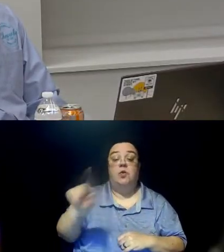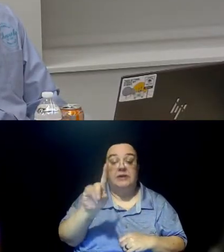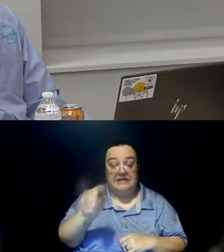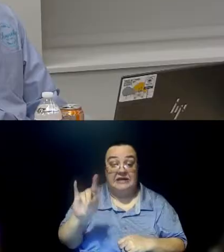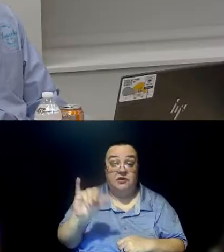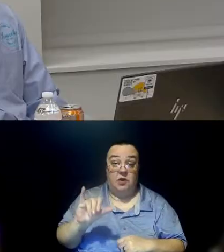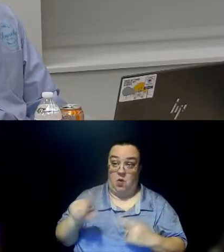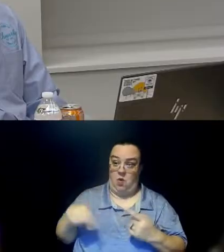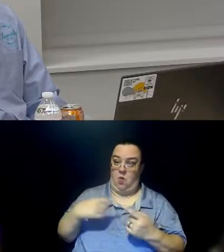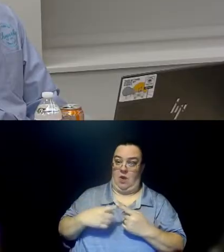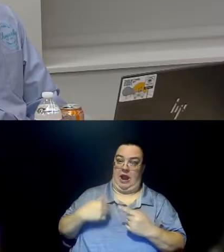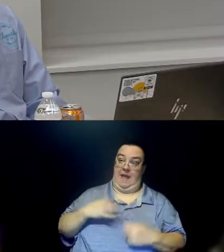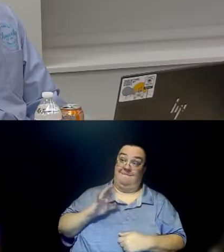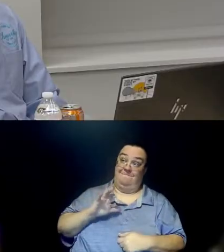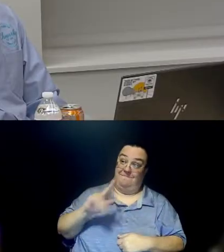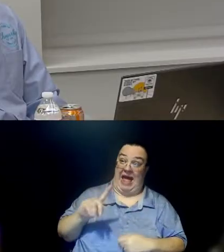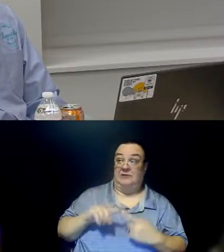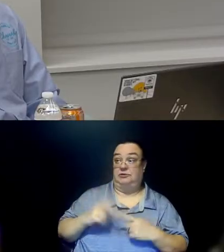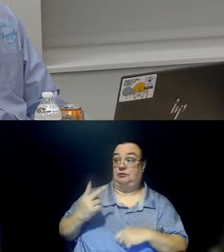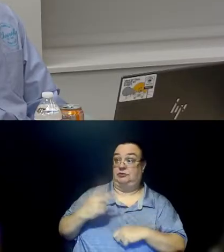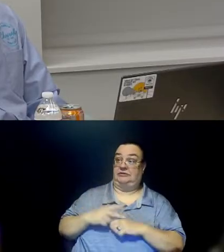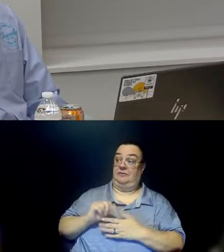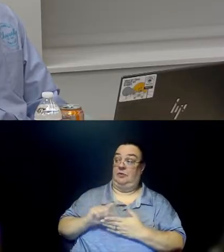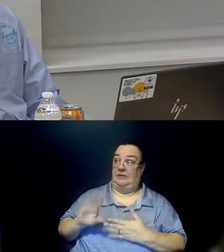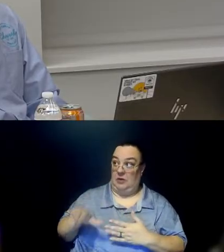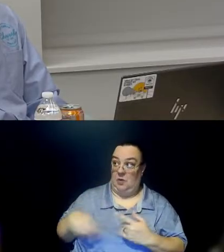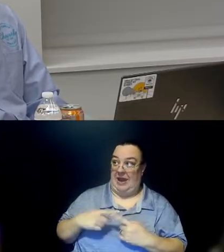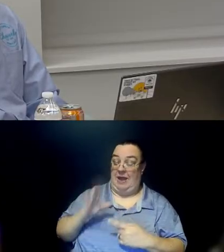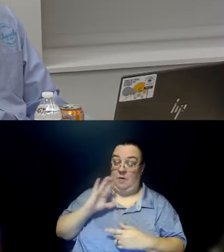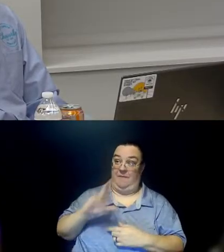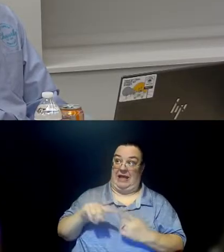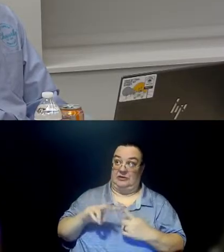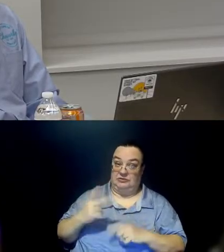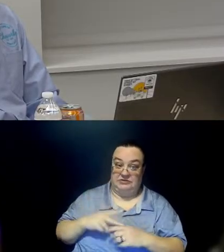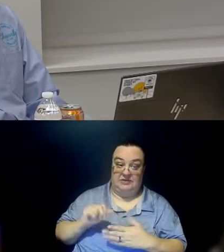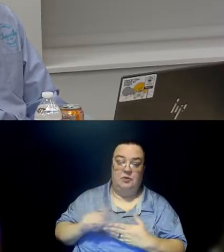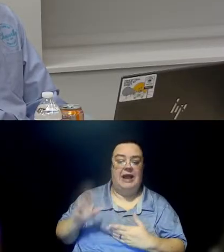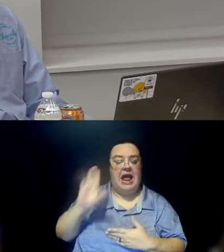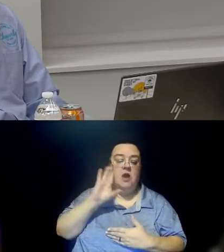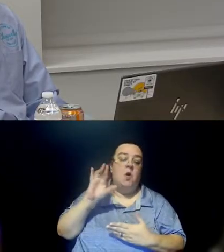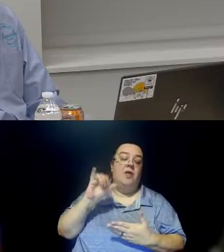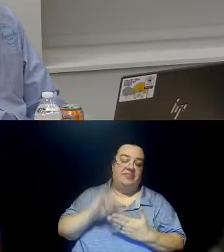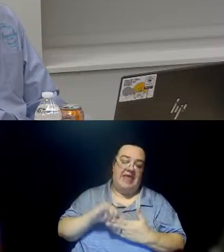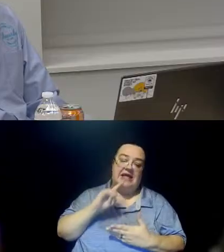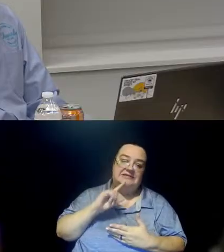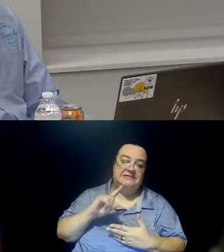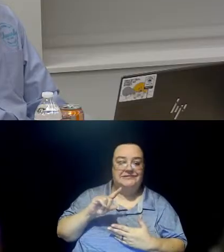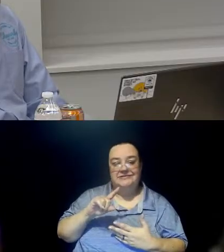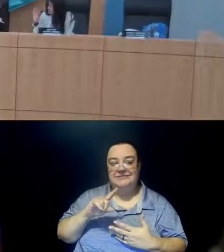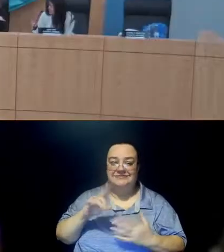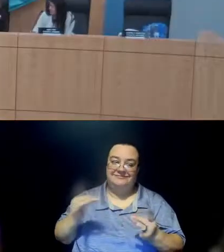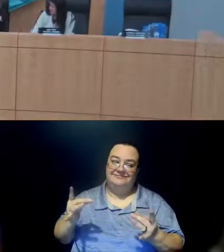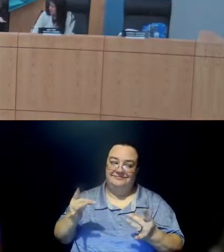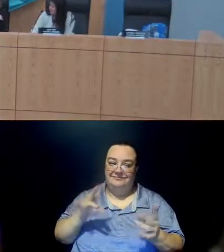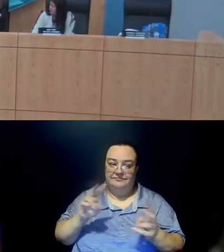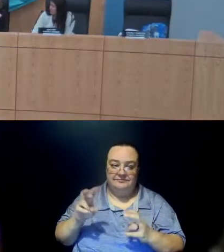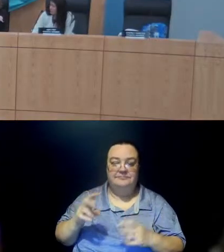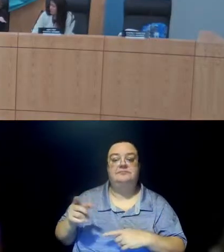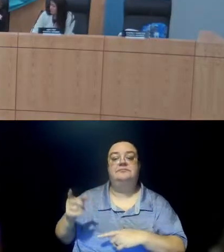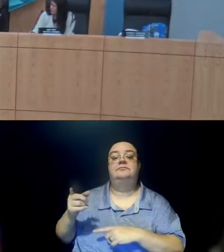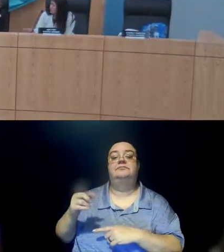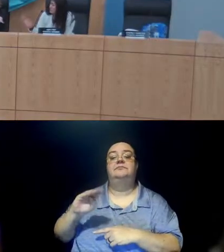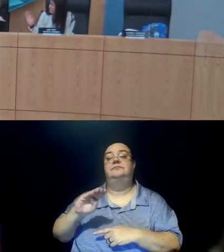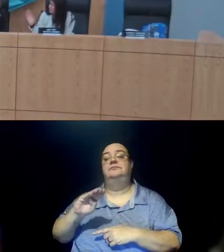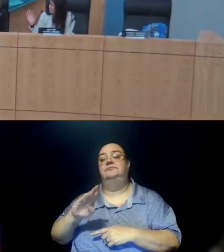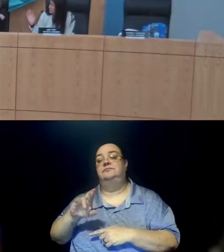get back to twice a week? So I know that's a third rail. Yeah, I just wanted to clarify, because I know it's a thing that gets brought up a